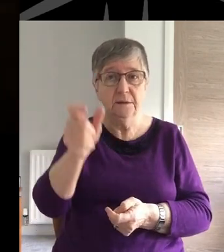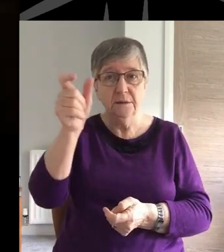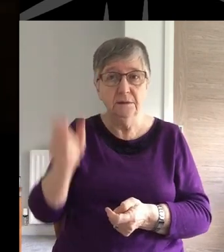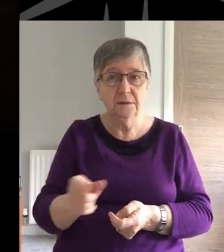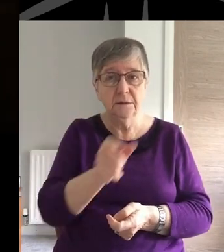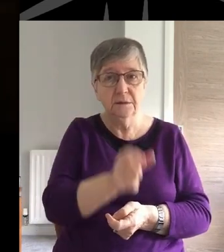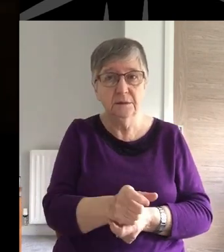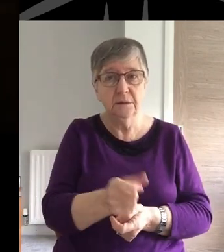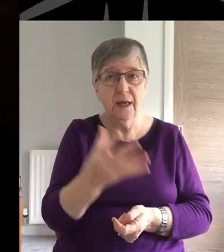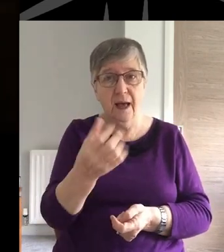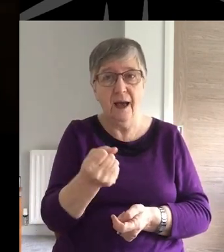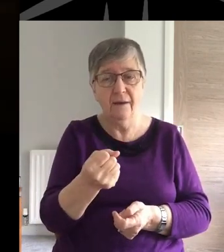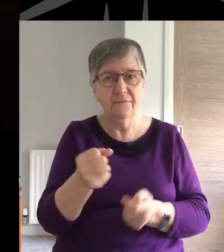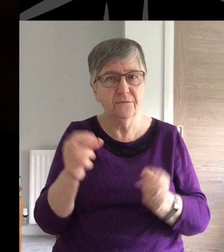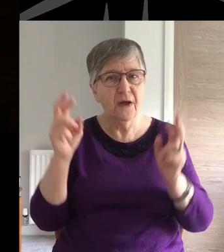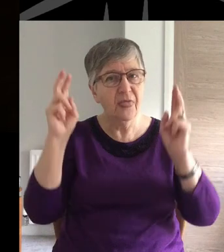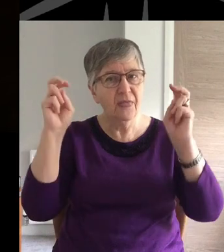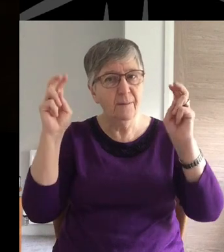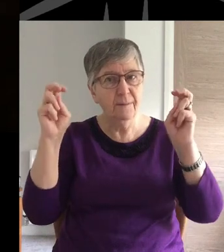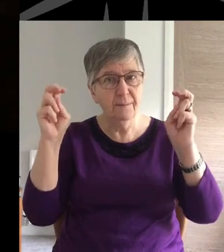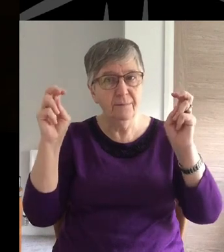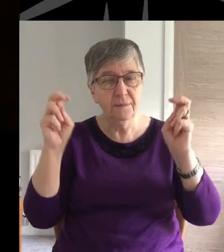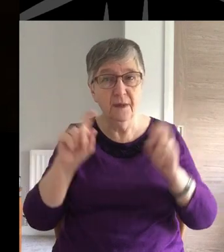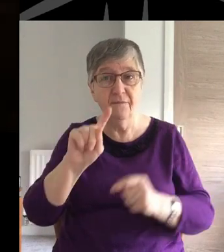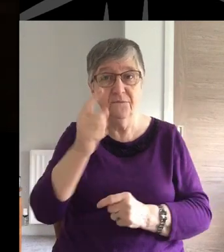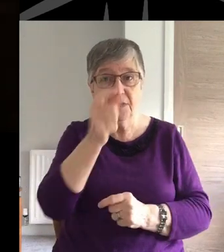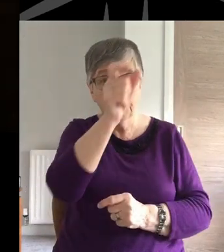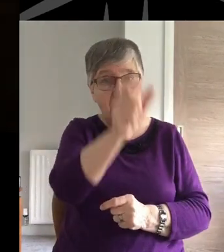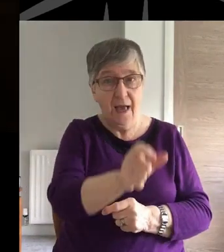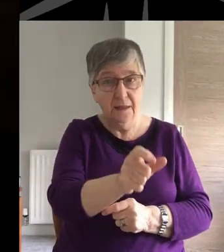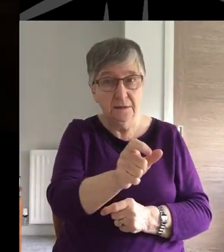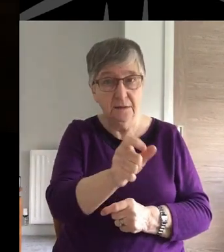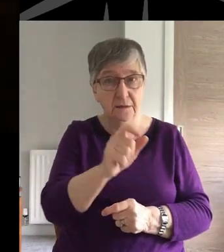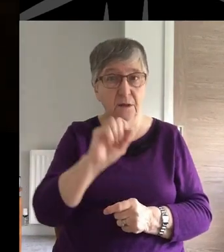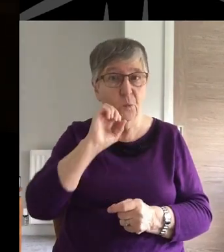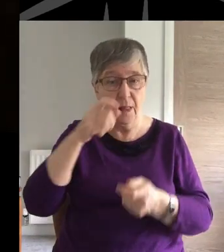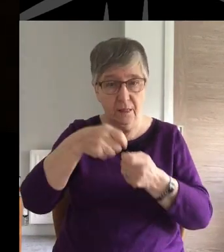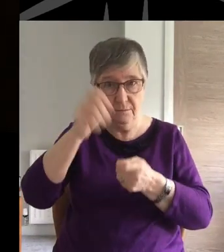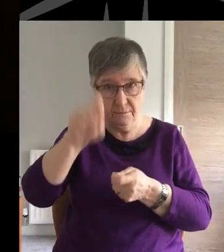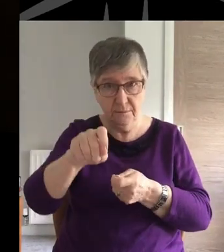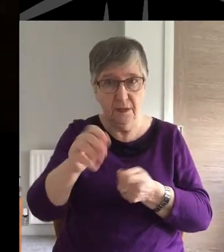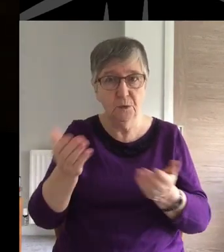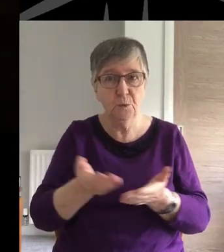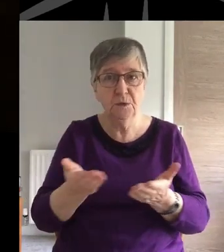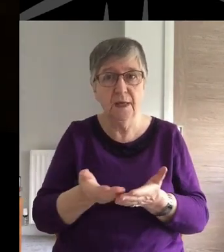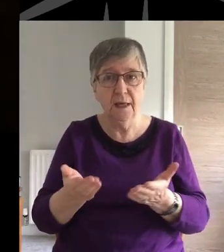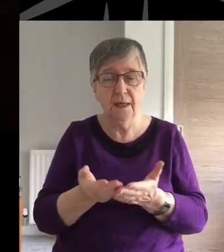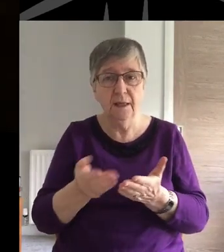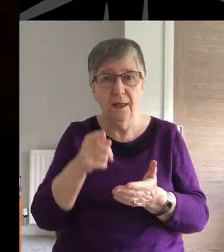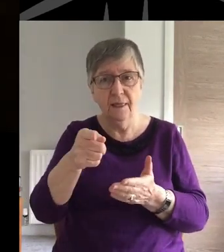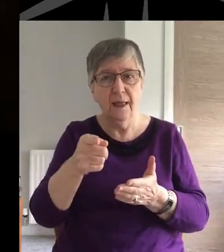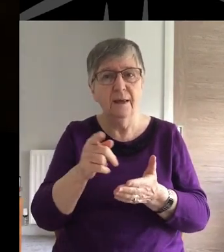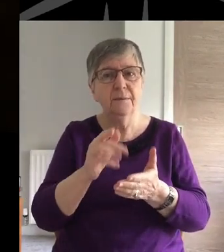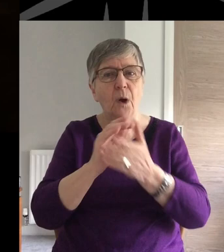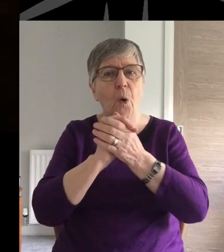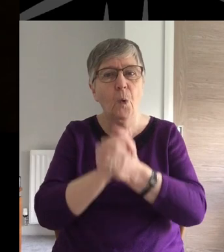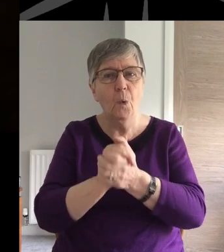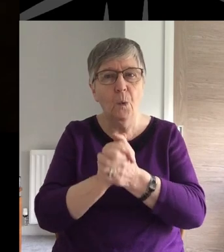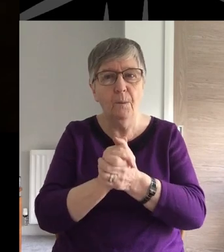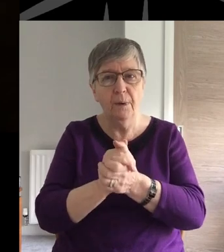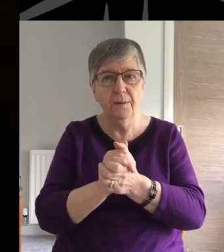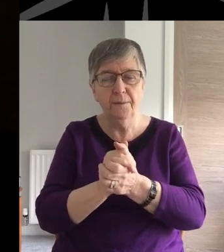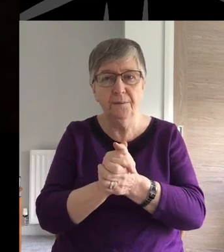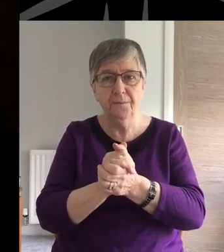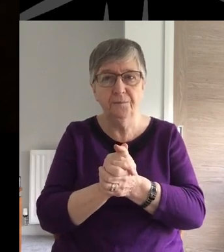theme as well attached to it. And the first candle, which I'm about to light, is the theme of hope.